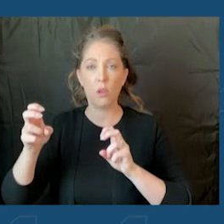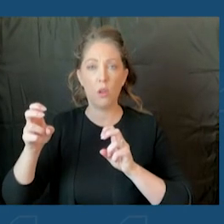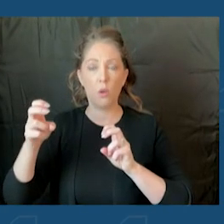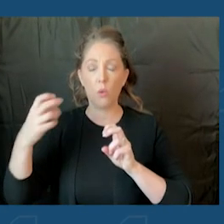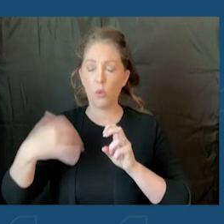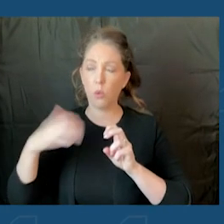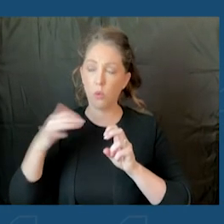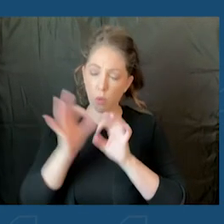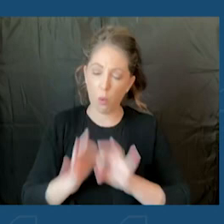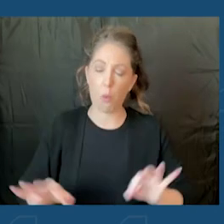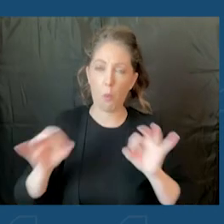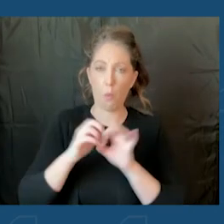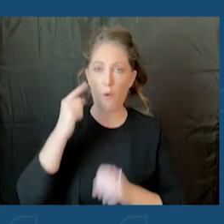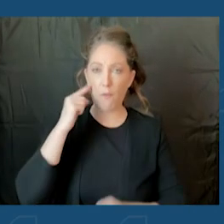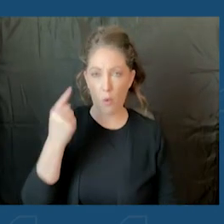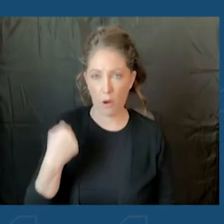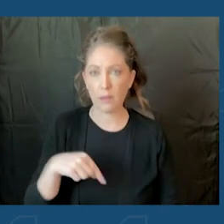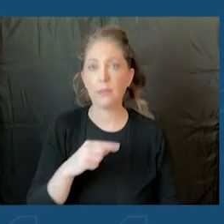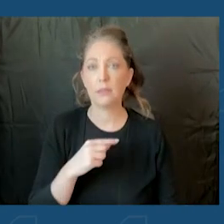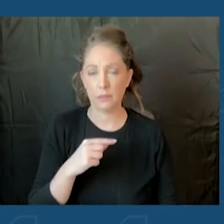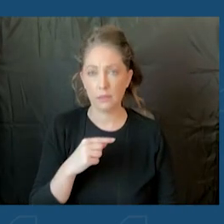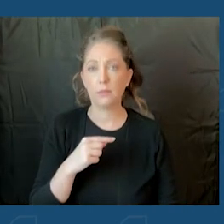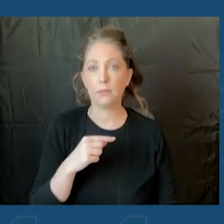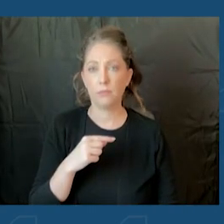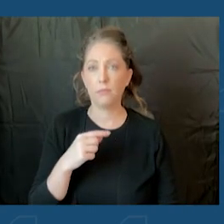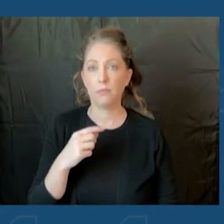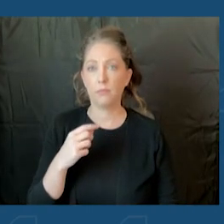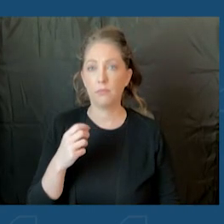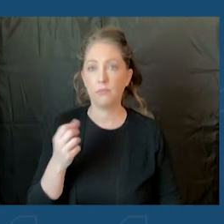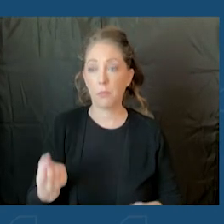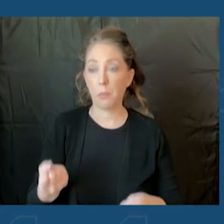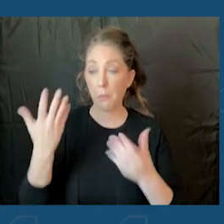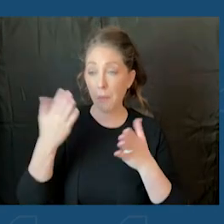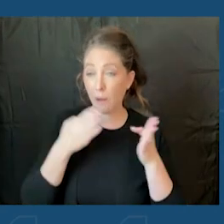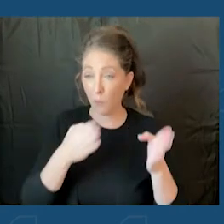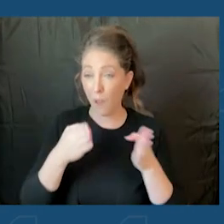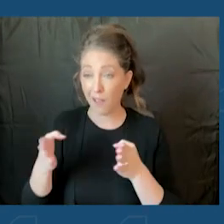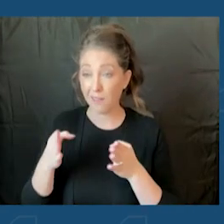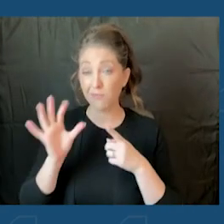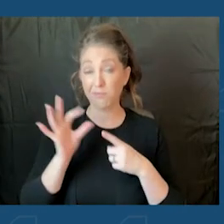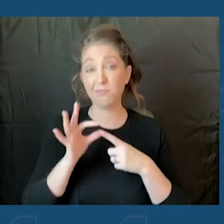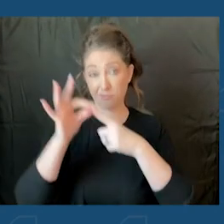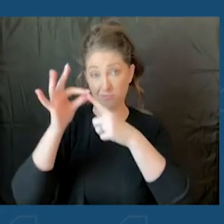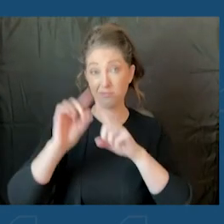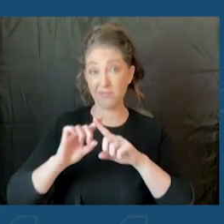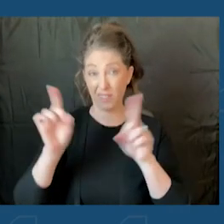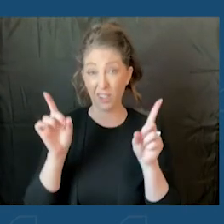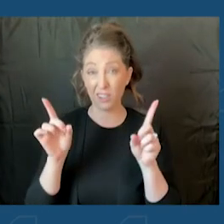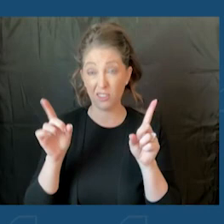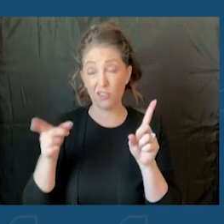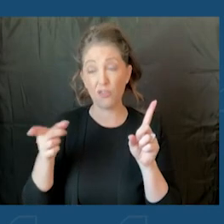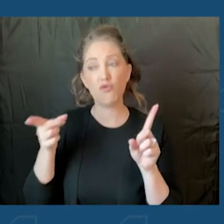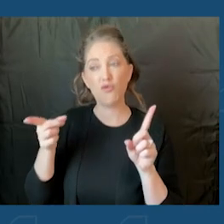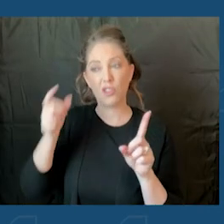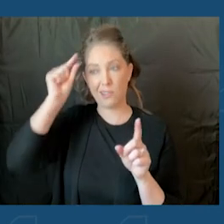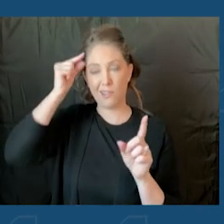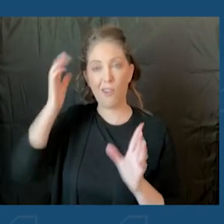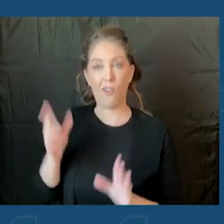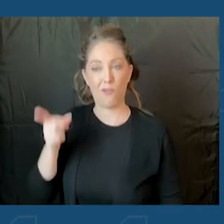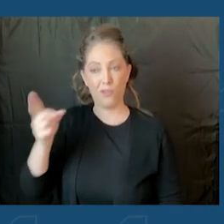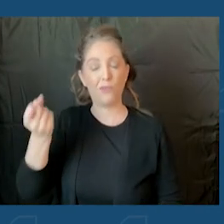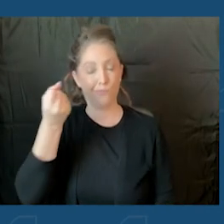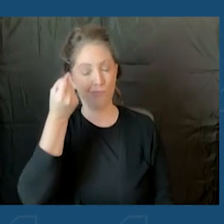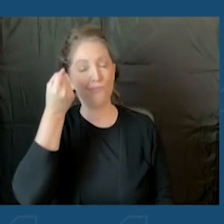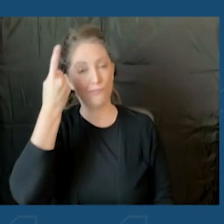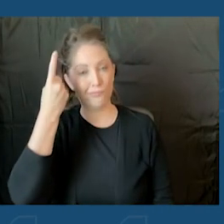to us here, because in many ways they are unique. And she understands those and really is committed to Long